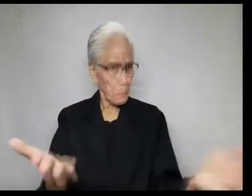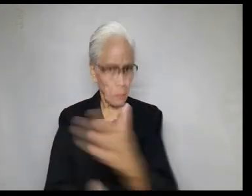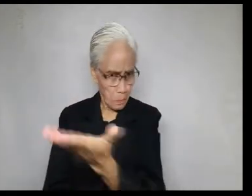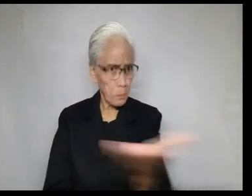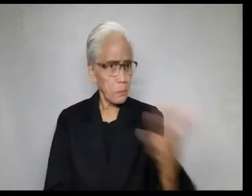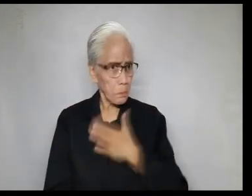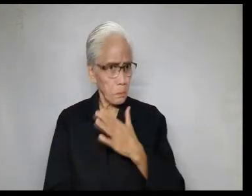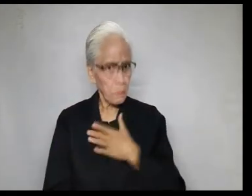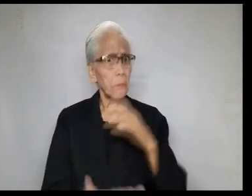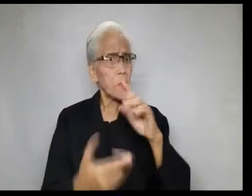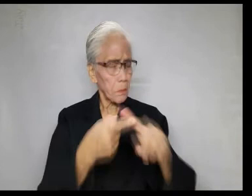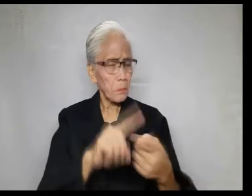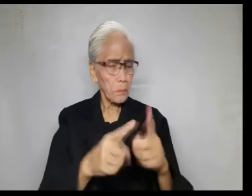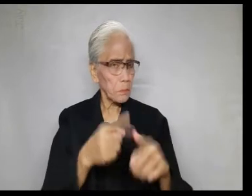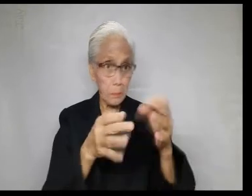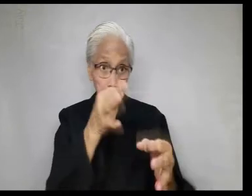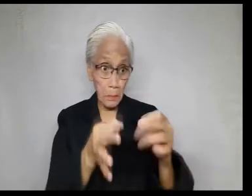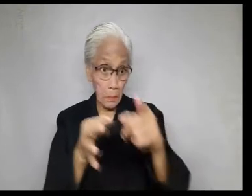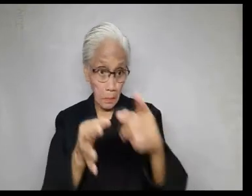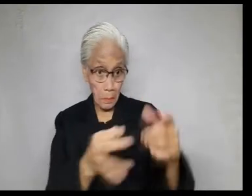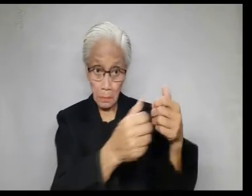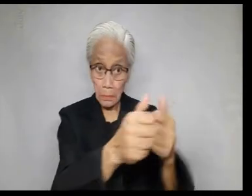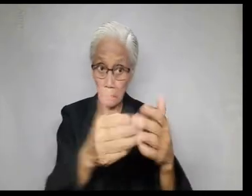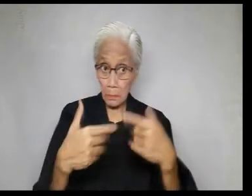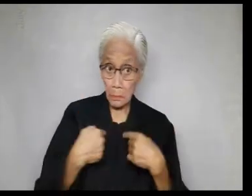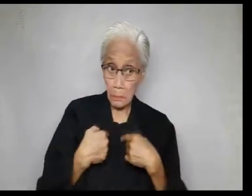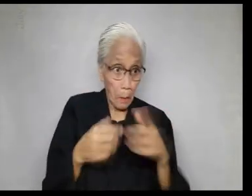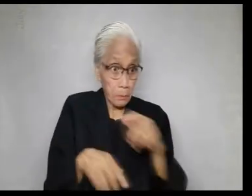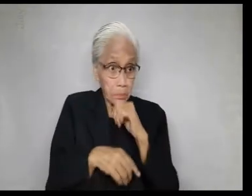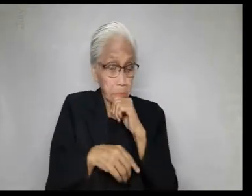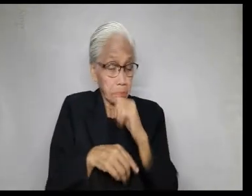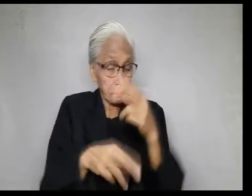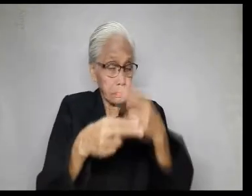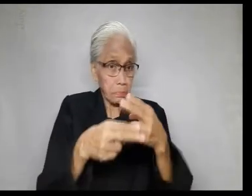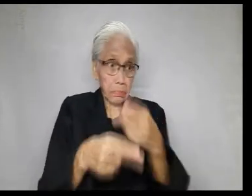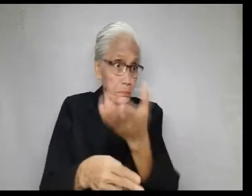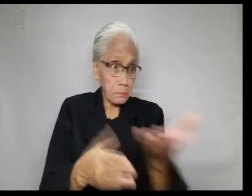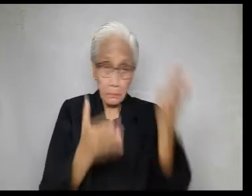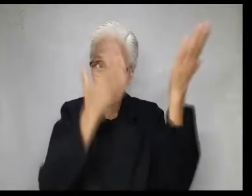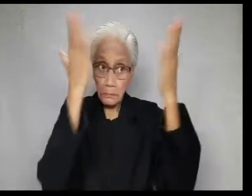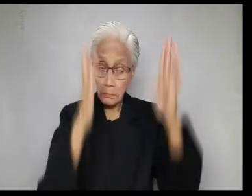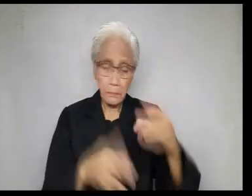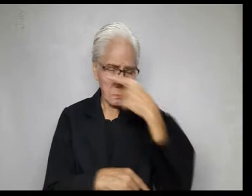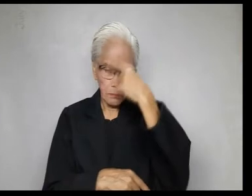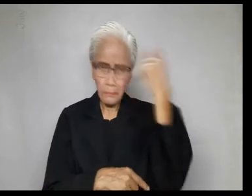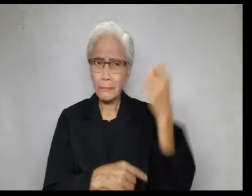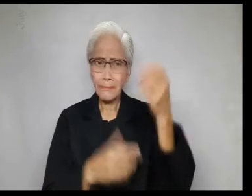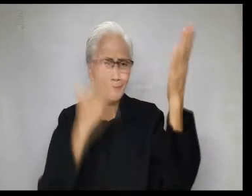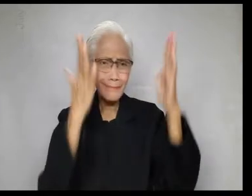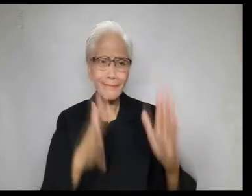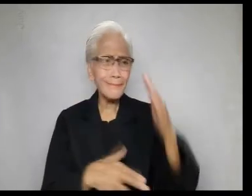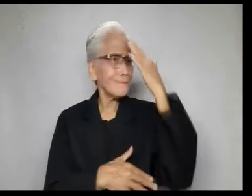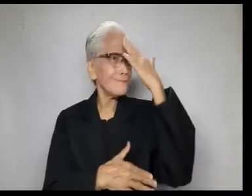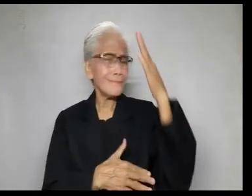you are my friends if you do what I command you. I do not call you servants any longer, because servants do not know what